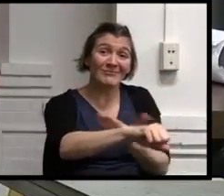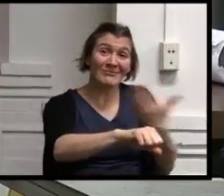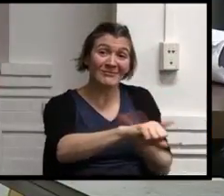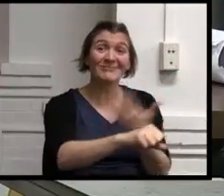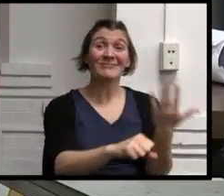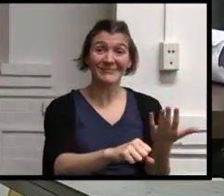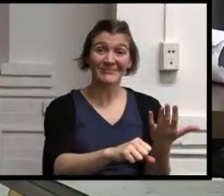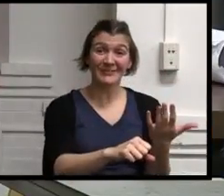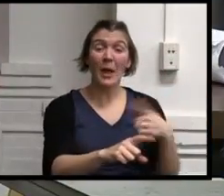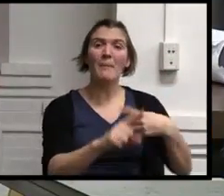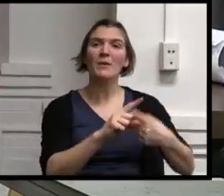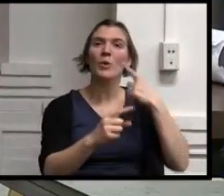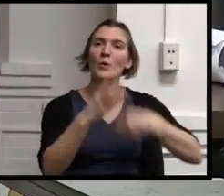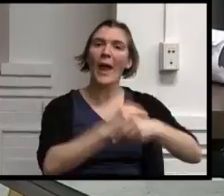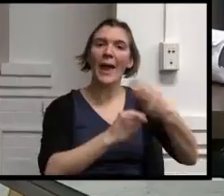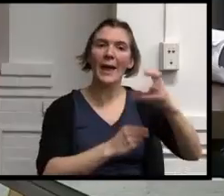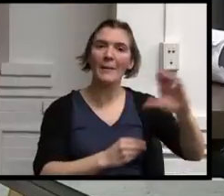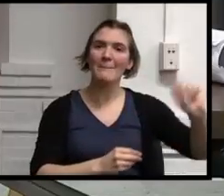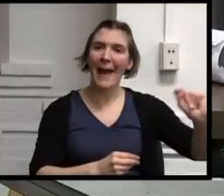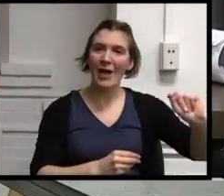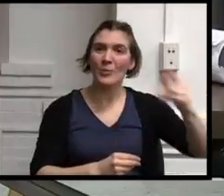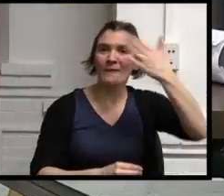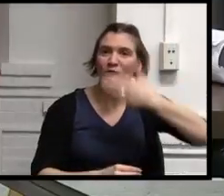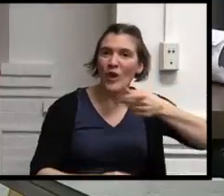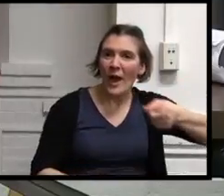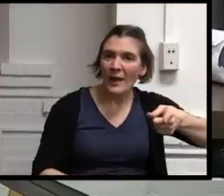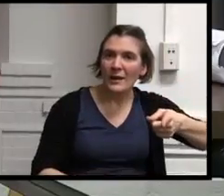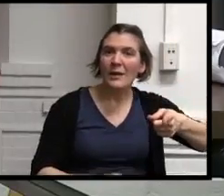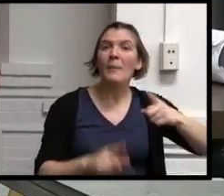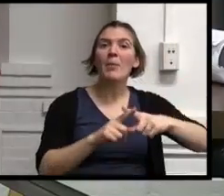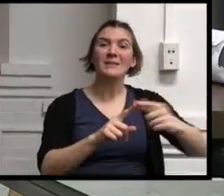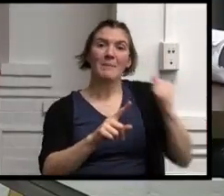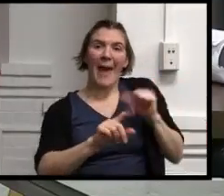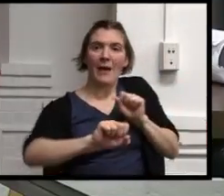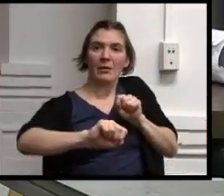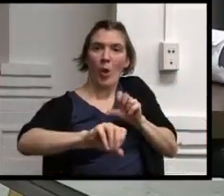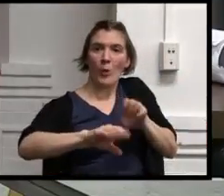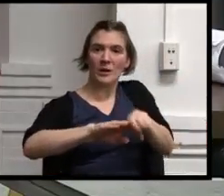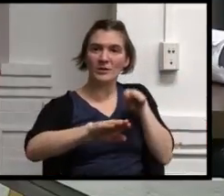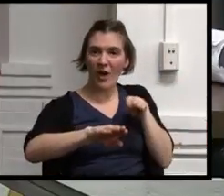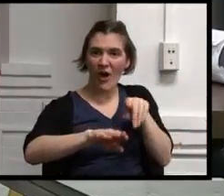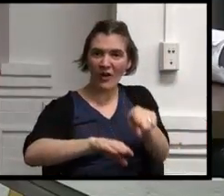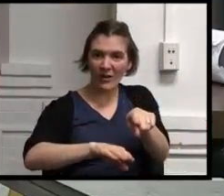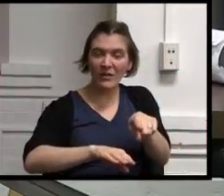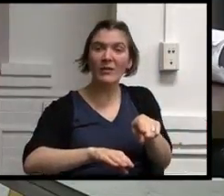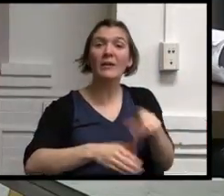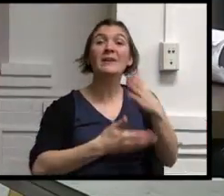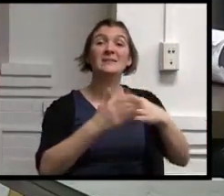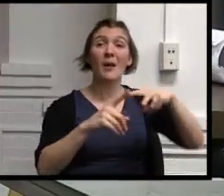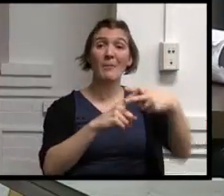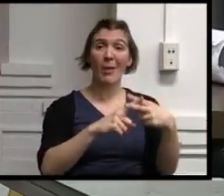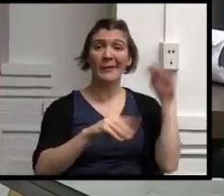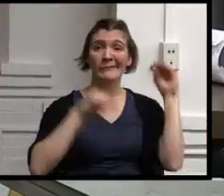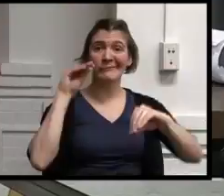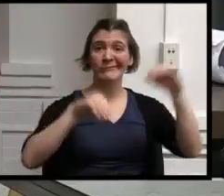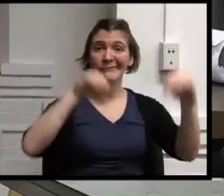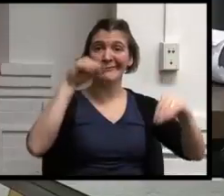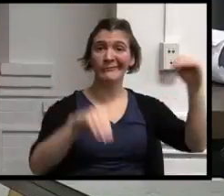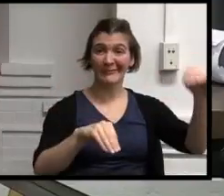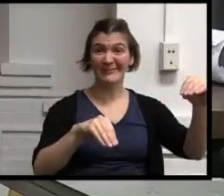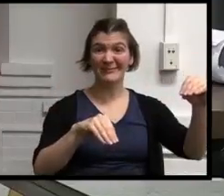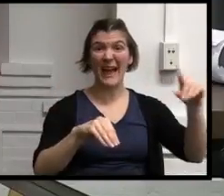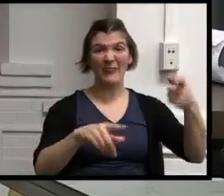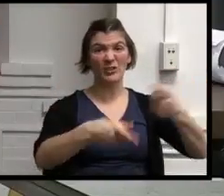Including the accessible bathroom addition in the front, the loading dock facilities in the rear, and some plumbing outfits that are